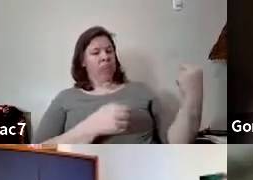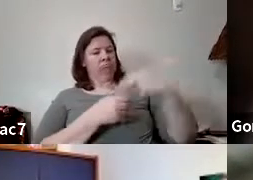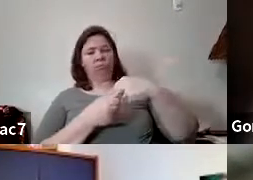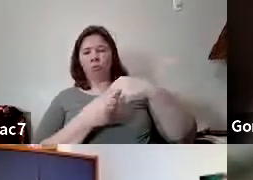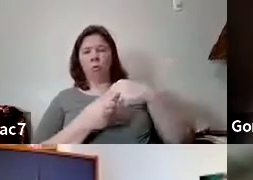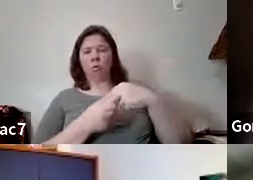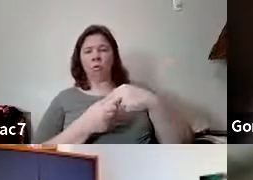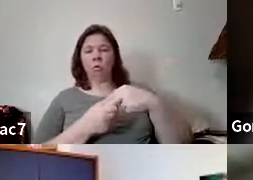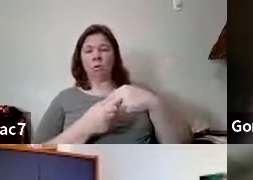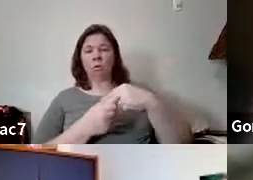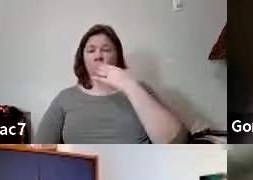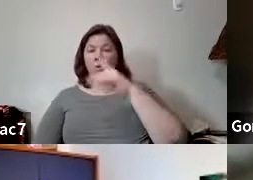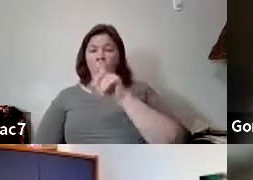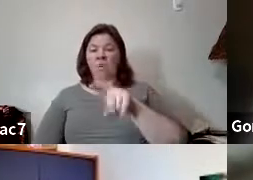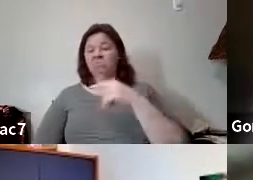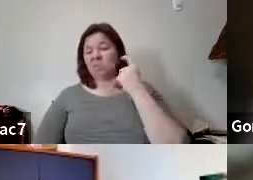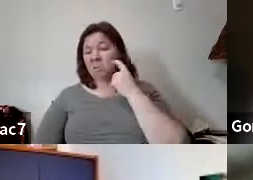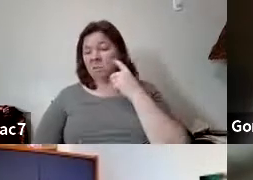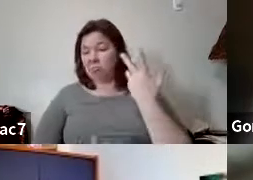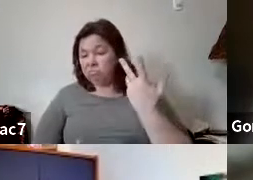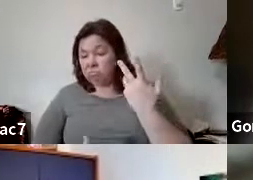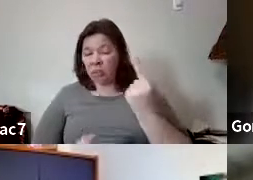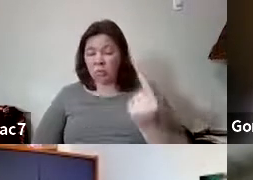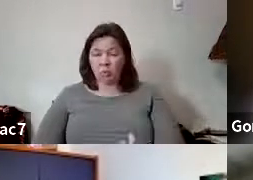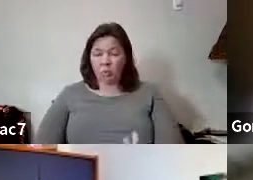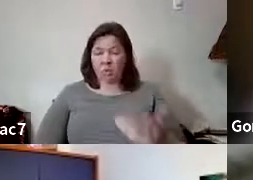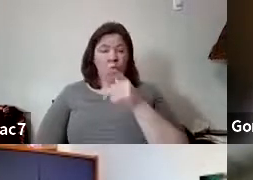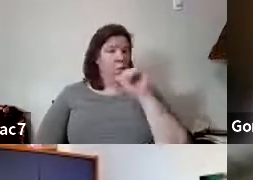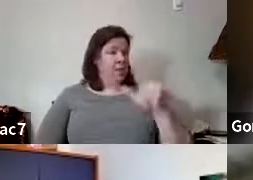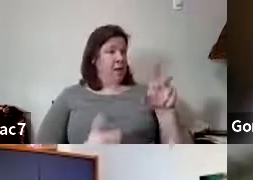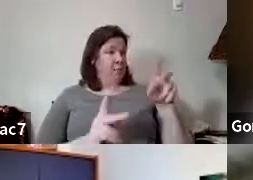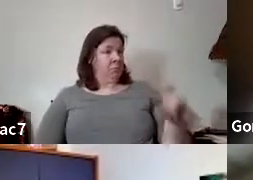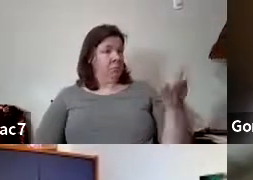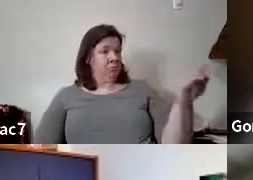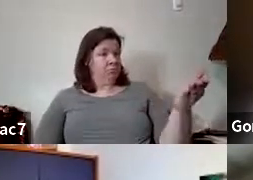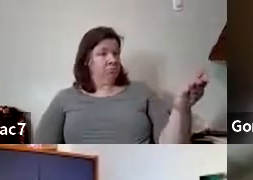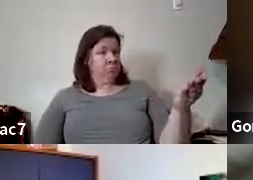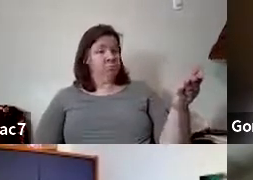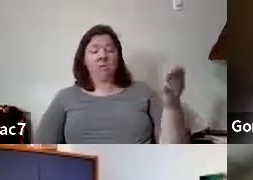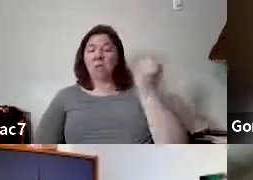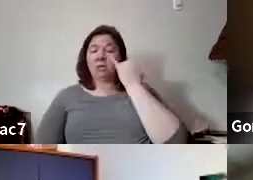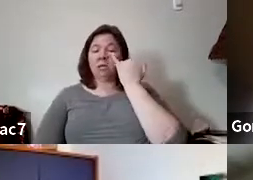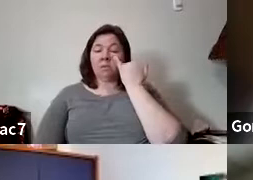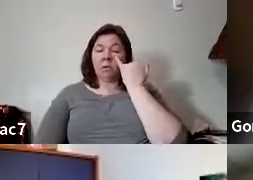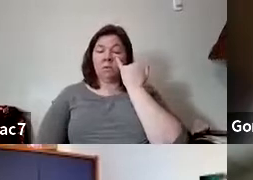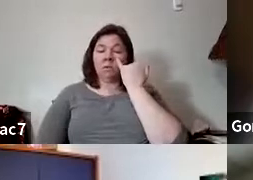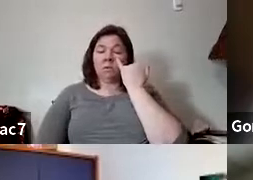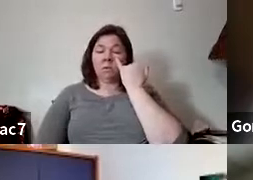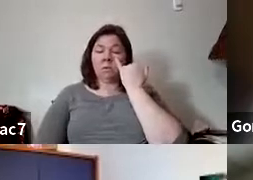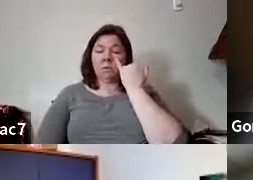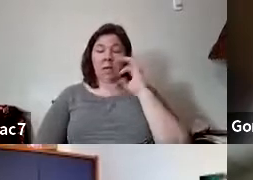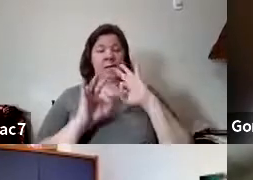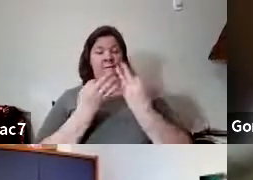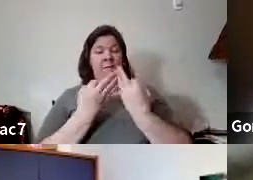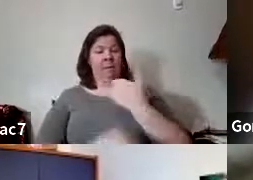question, and it's actually very simple. All you would do is whoever that person is, say it's if it's a family